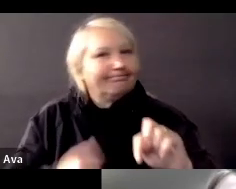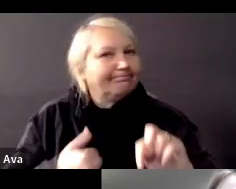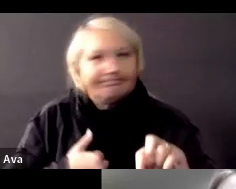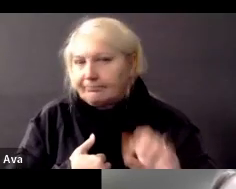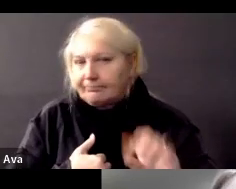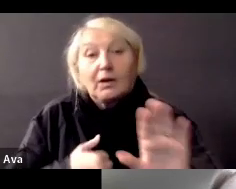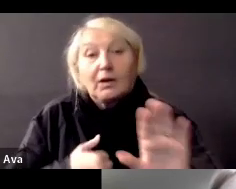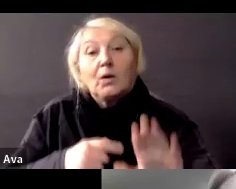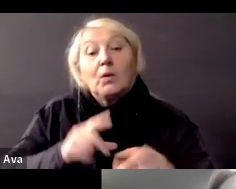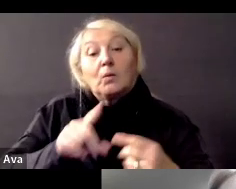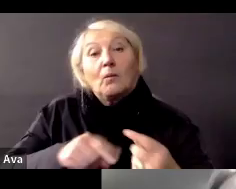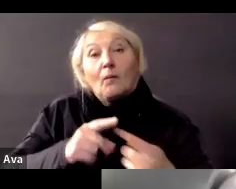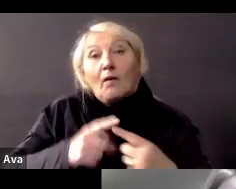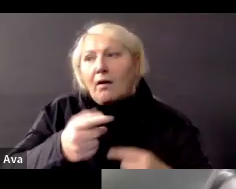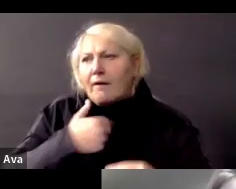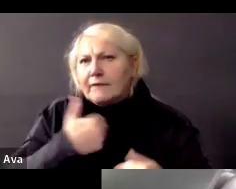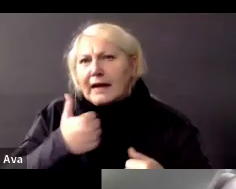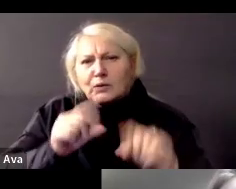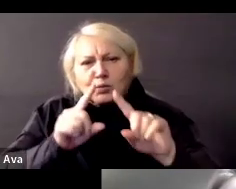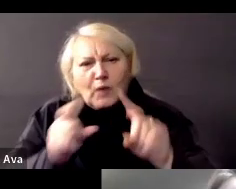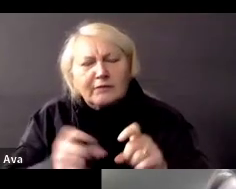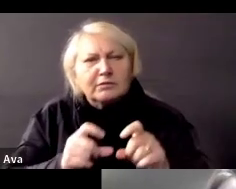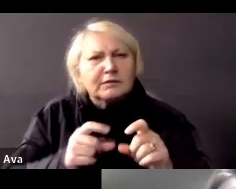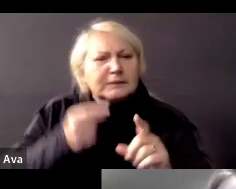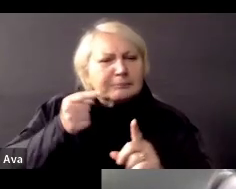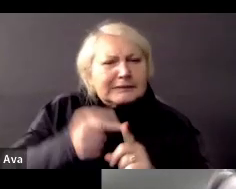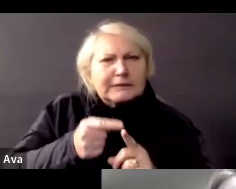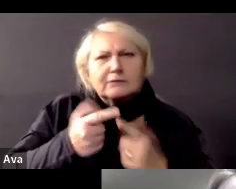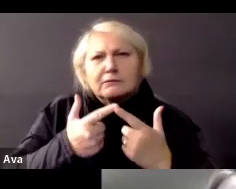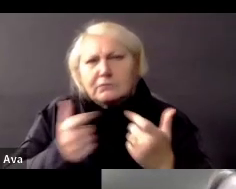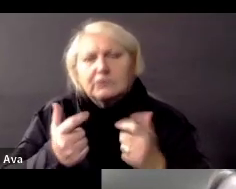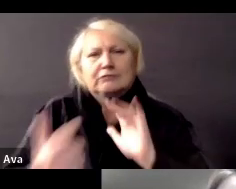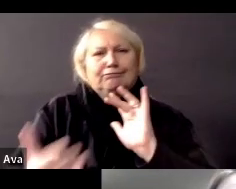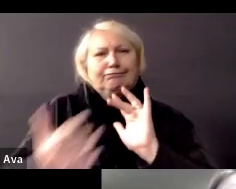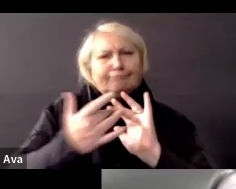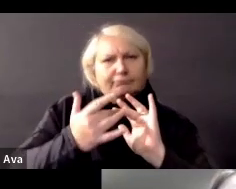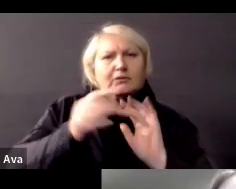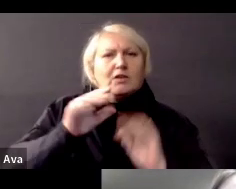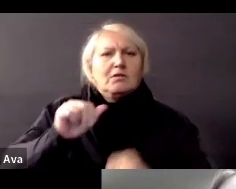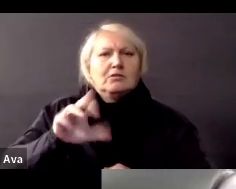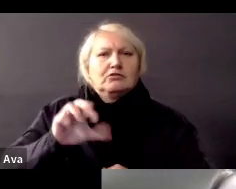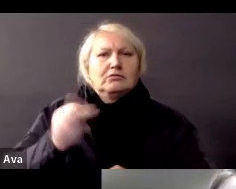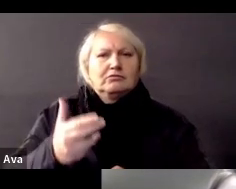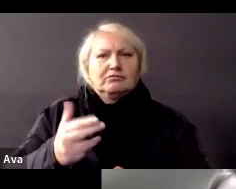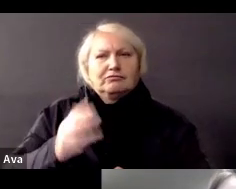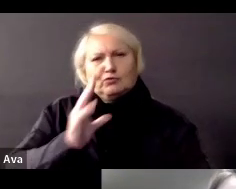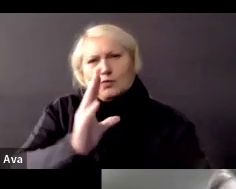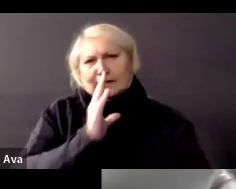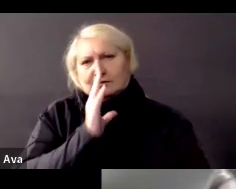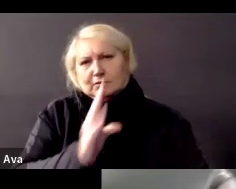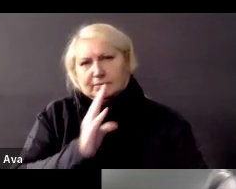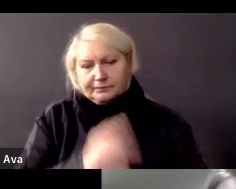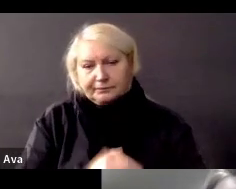please contact Arch directly. To access technical support, please email